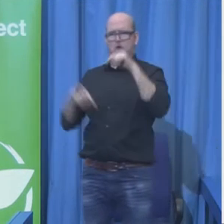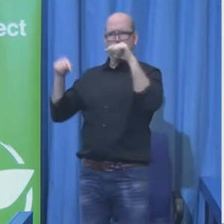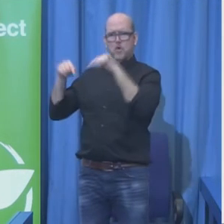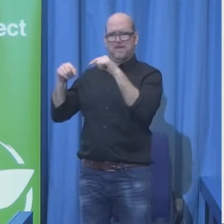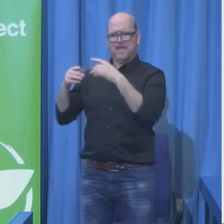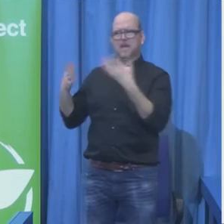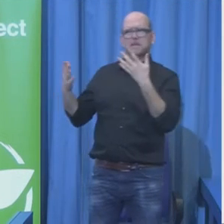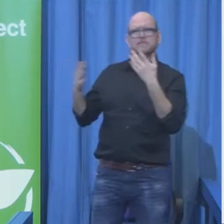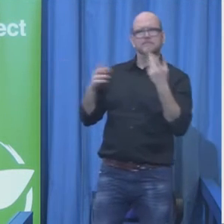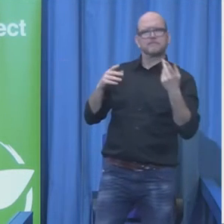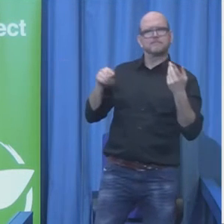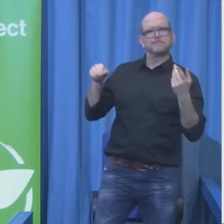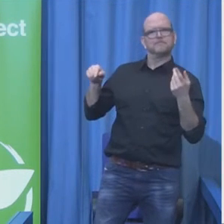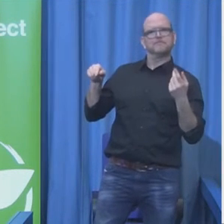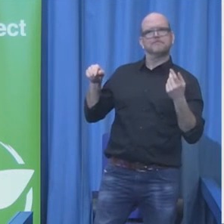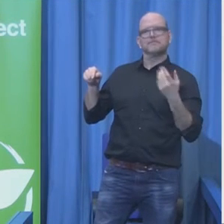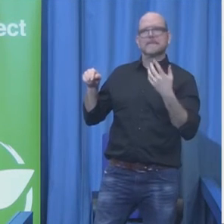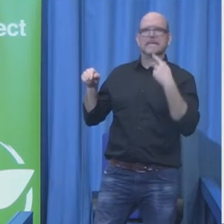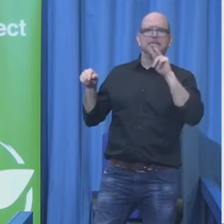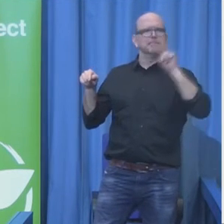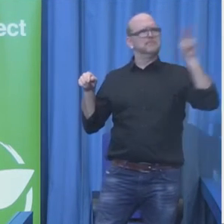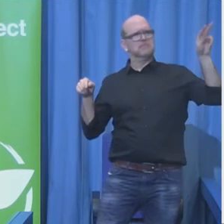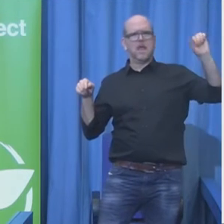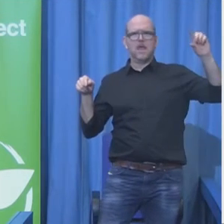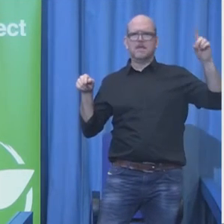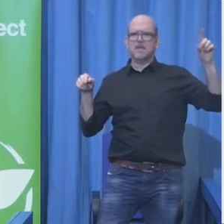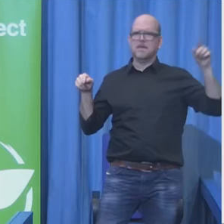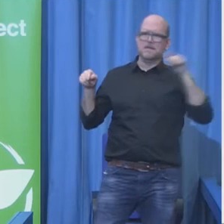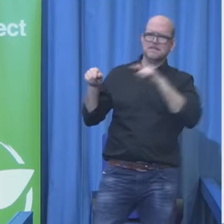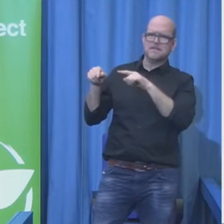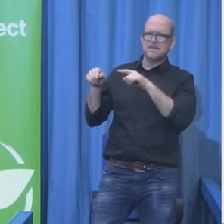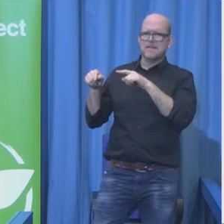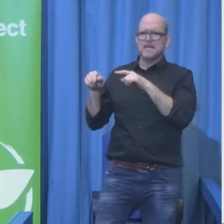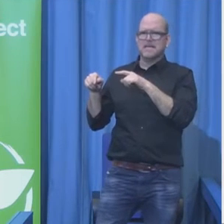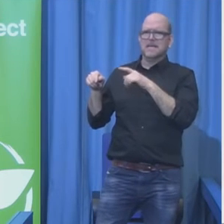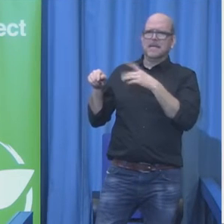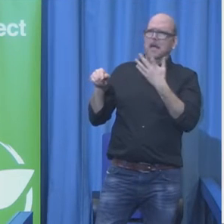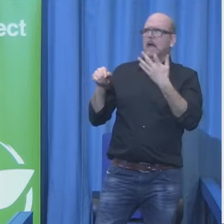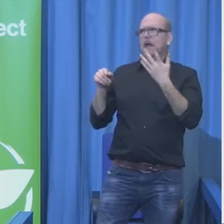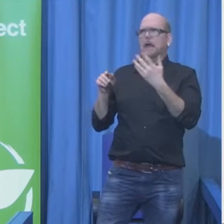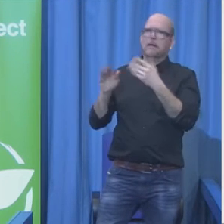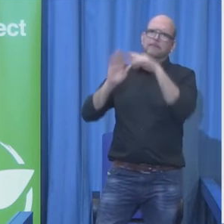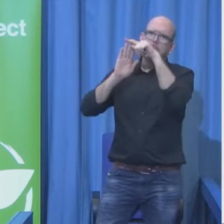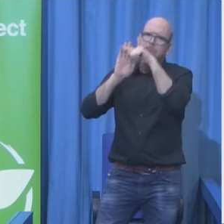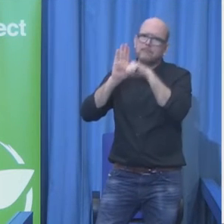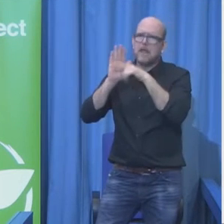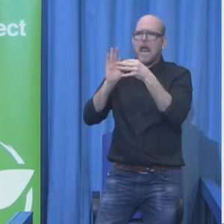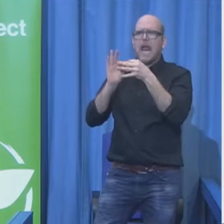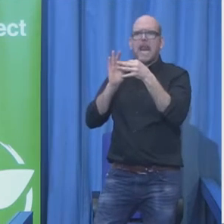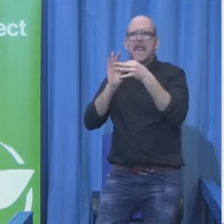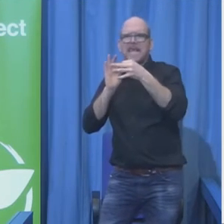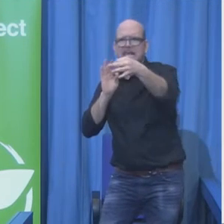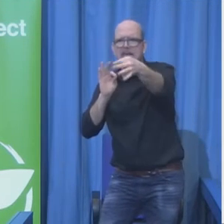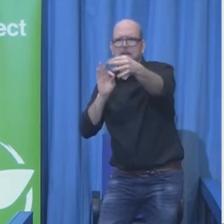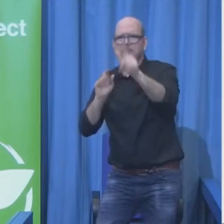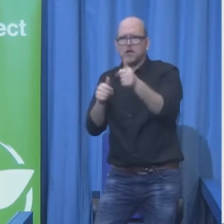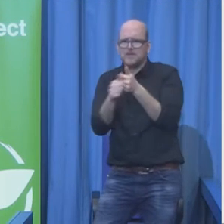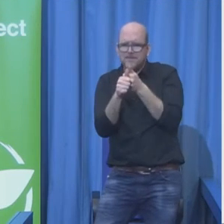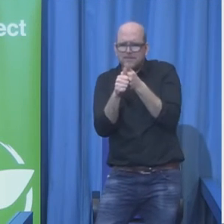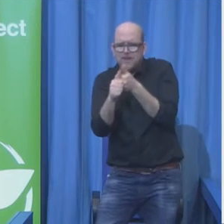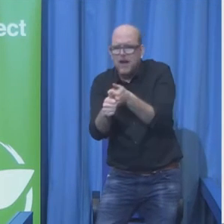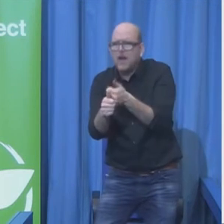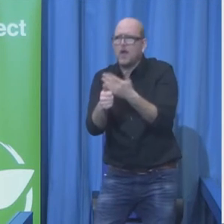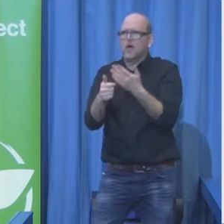on the one hand, you are improving your policy legislation, but it seems to me you also have quite a lot of